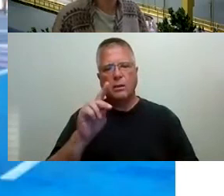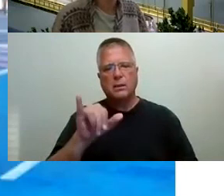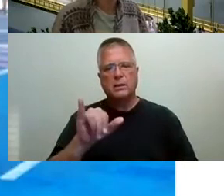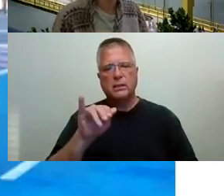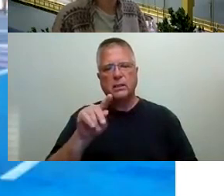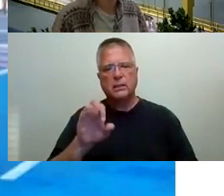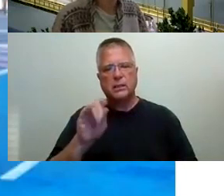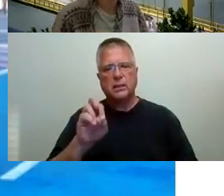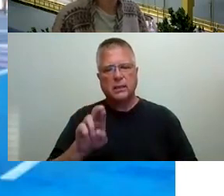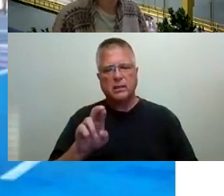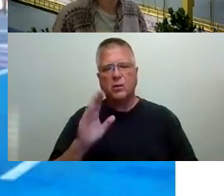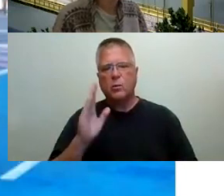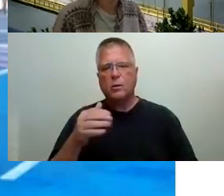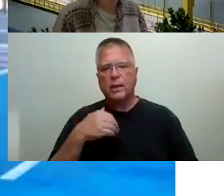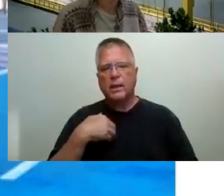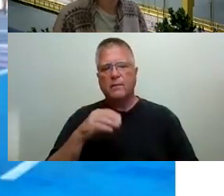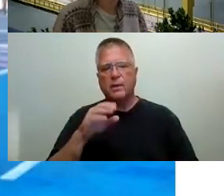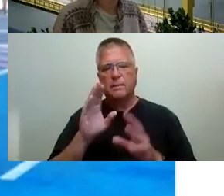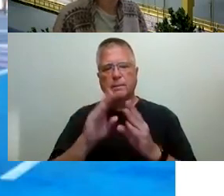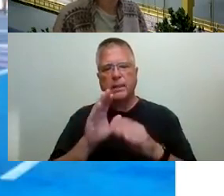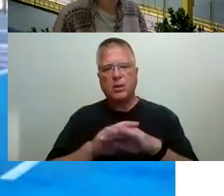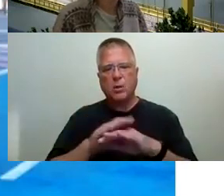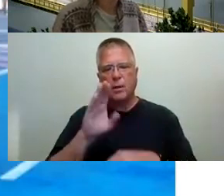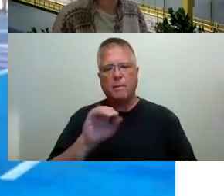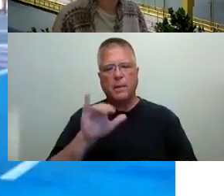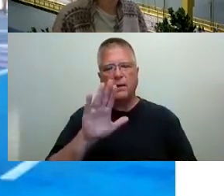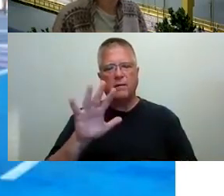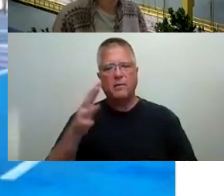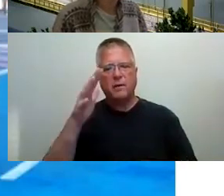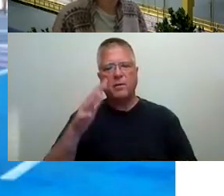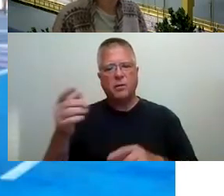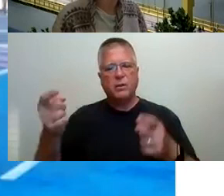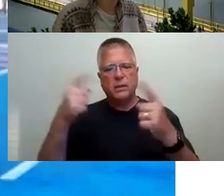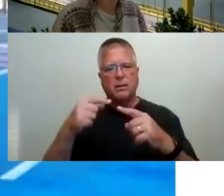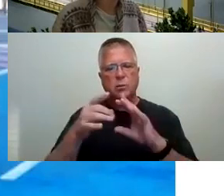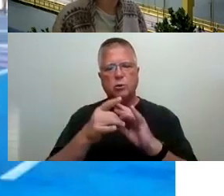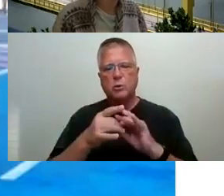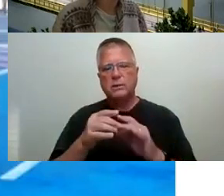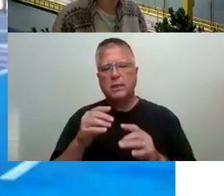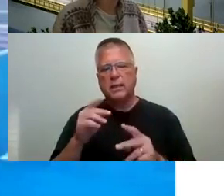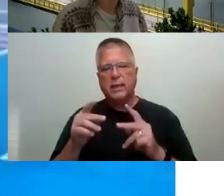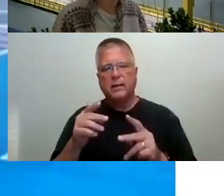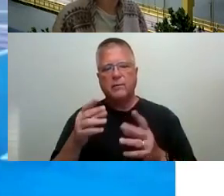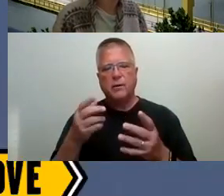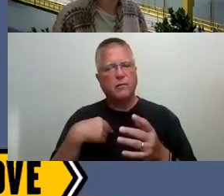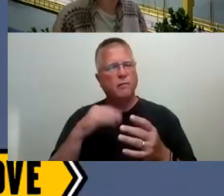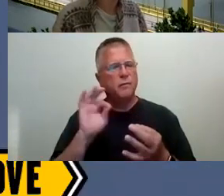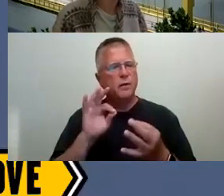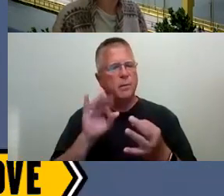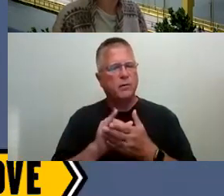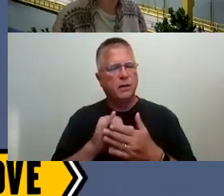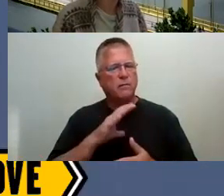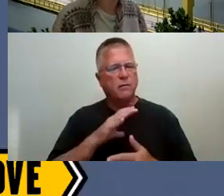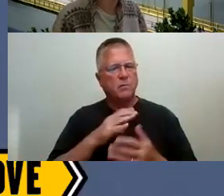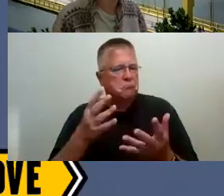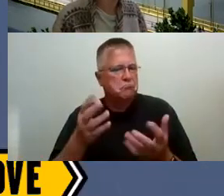5th. And if you would like to be part of that, you might as well, join us. And if you have feedback for that, we'll be more than happy to hear what